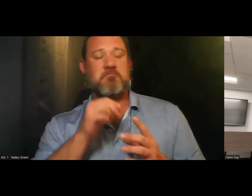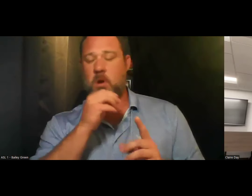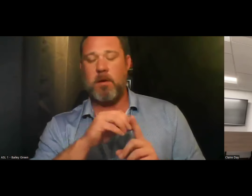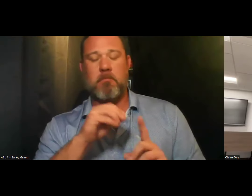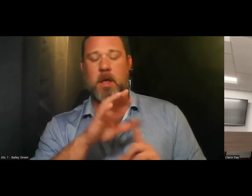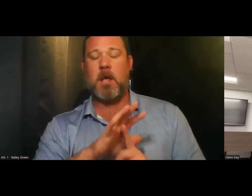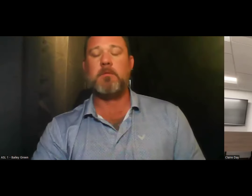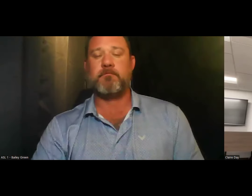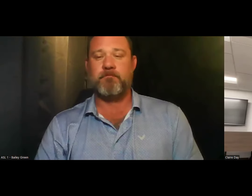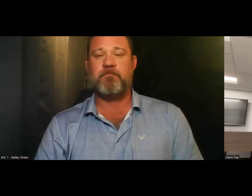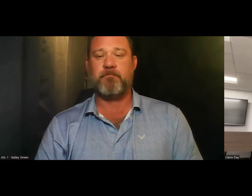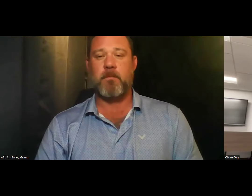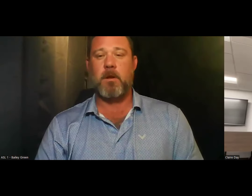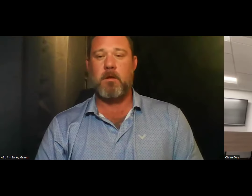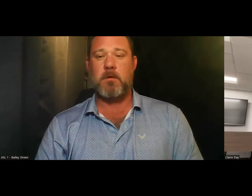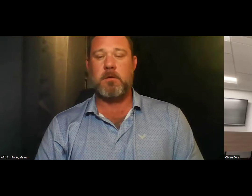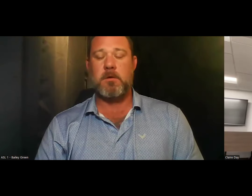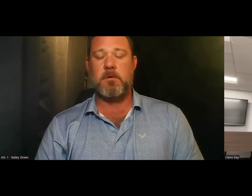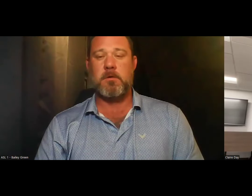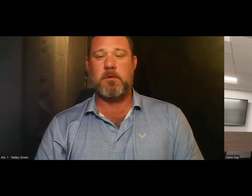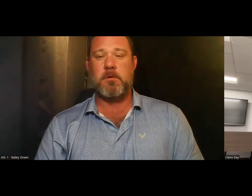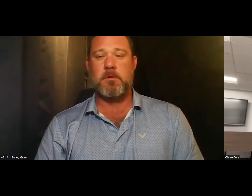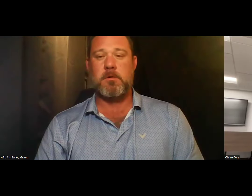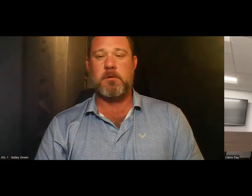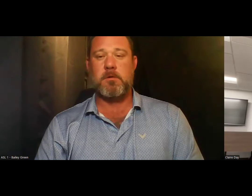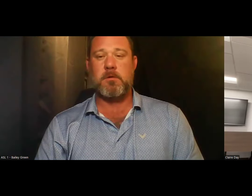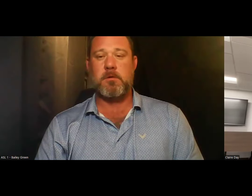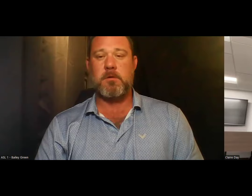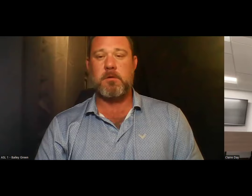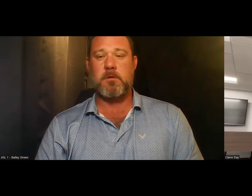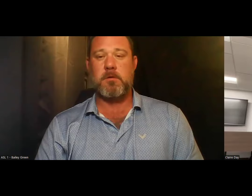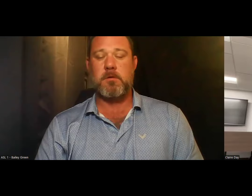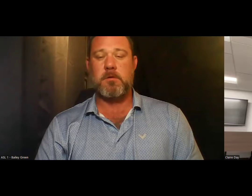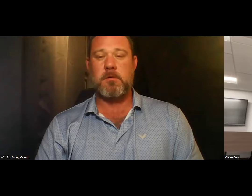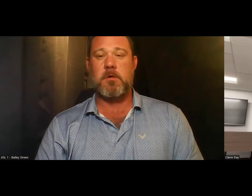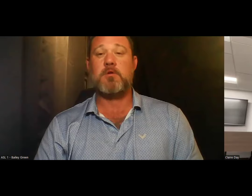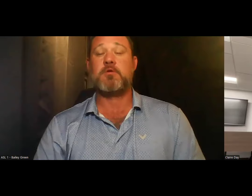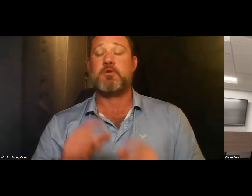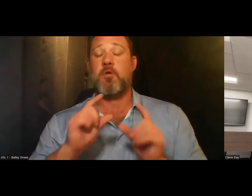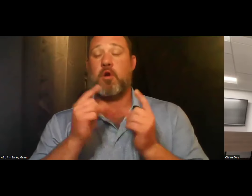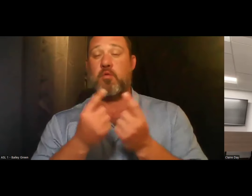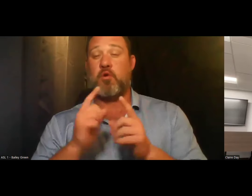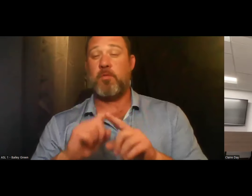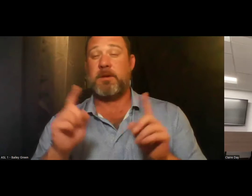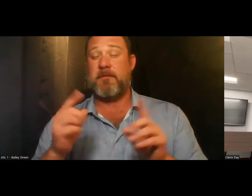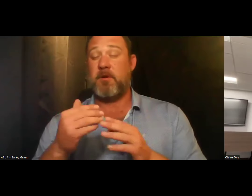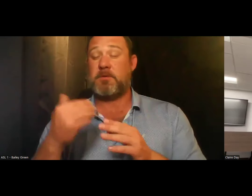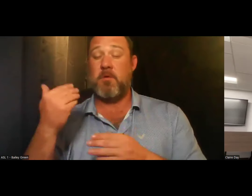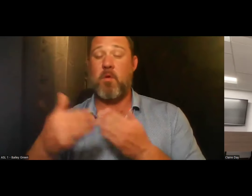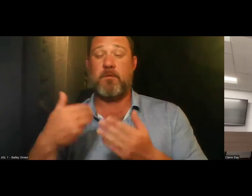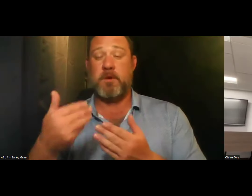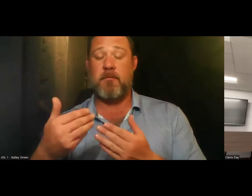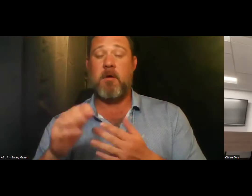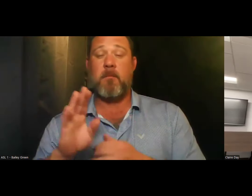results. And so what we saw, the group difference in cognitive function over time between the two groups from